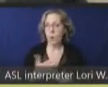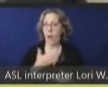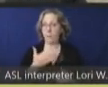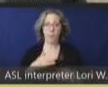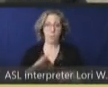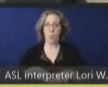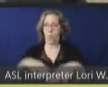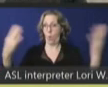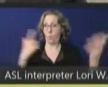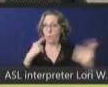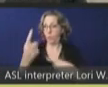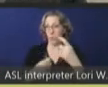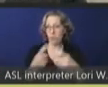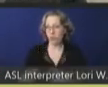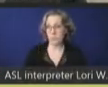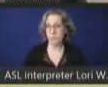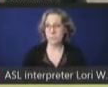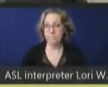to questions.